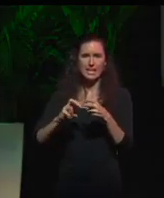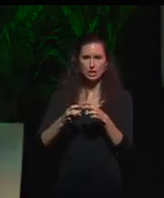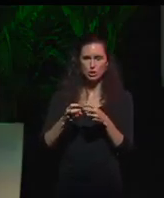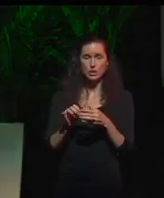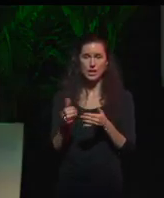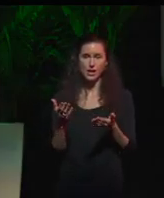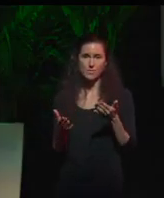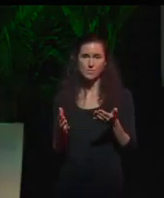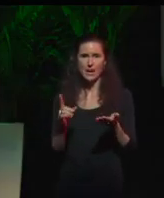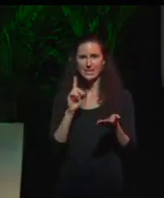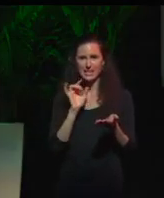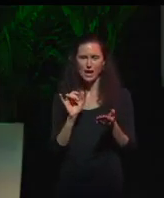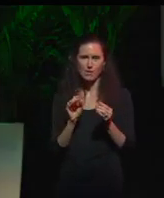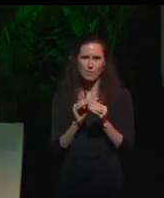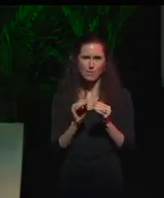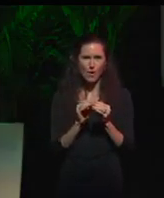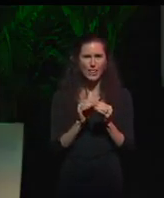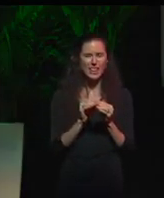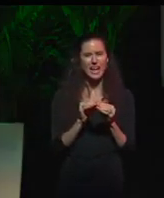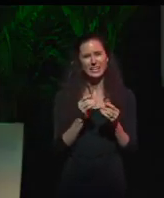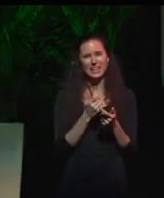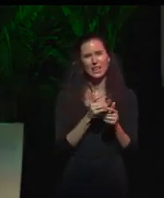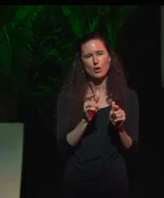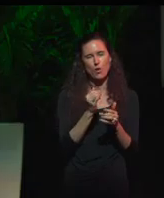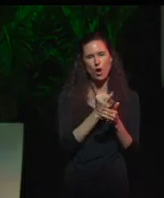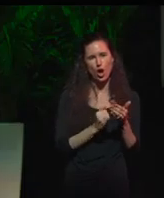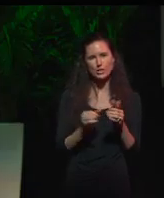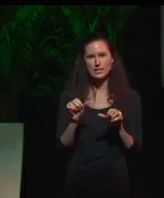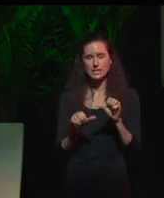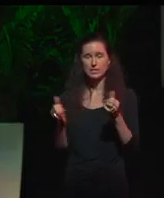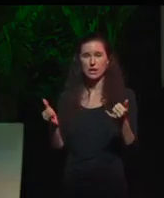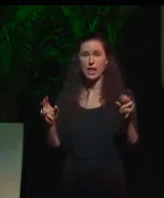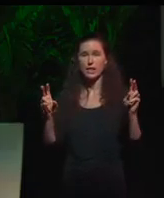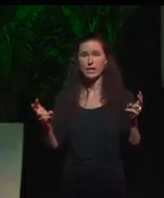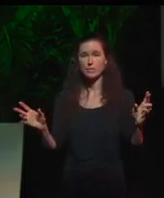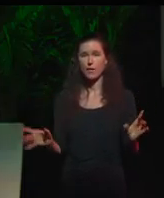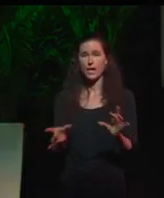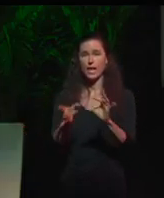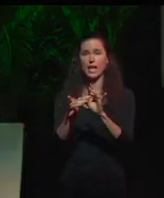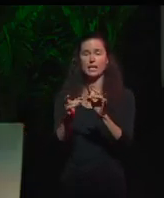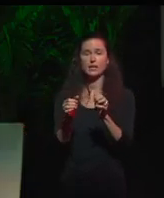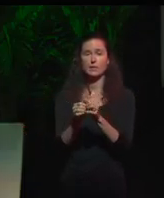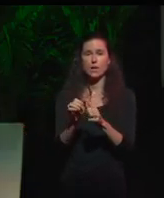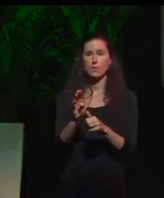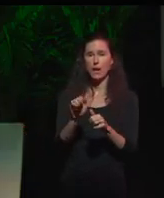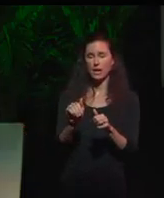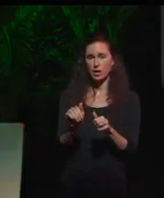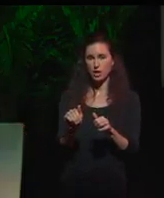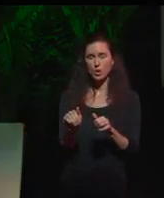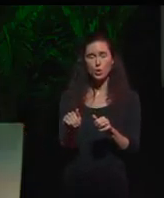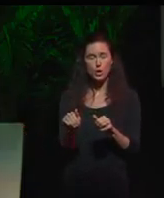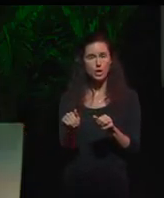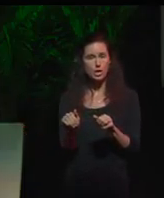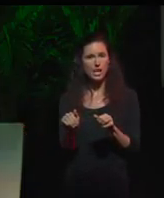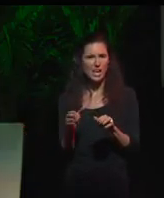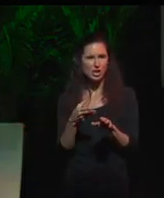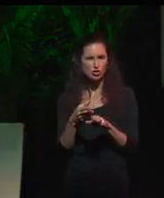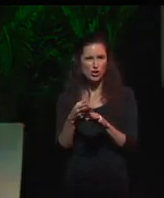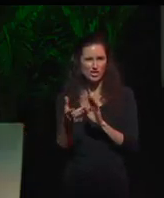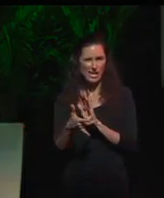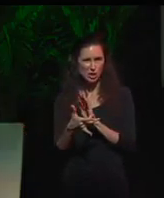sound very liberal arts and sciences, so let me talk about the theme of connectivity with baccalaureate career and technical education